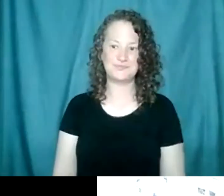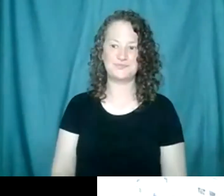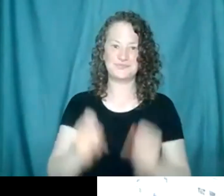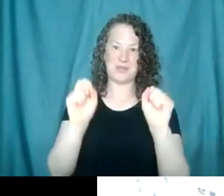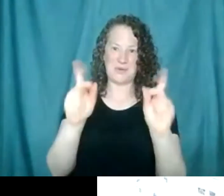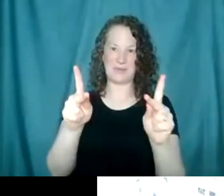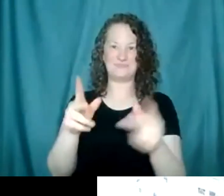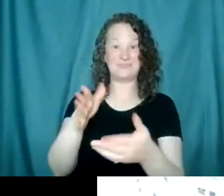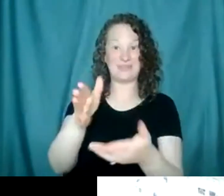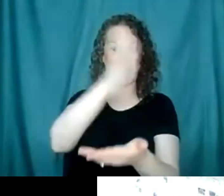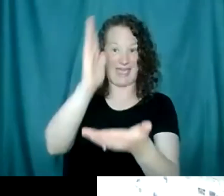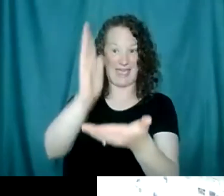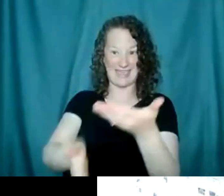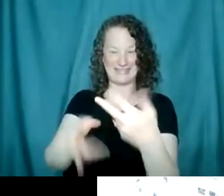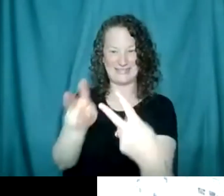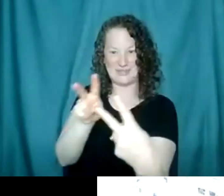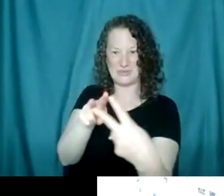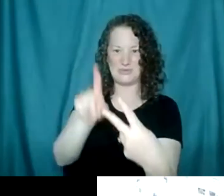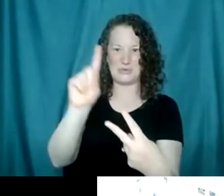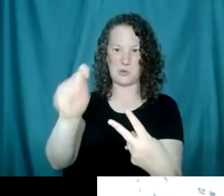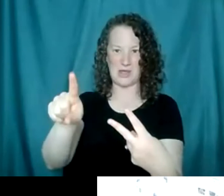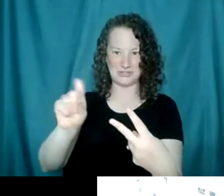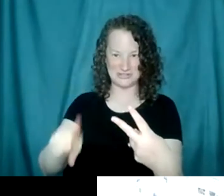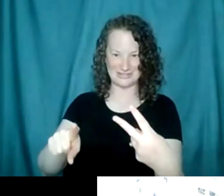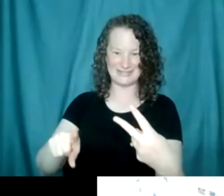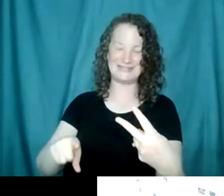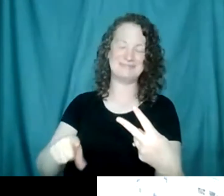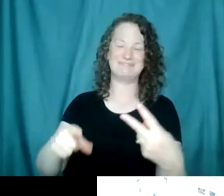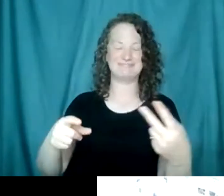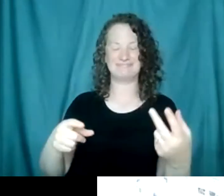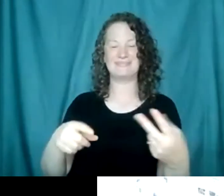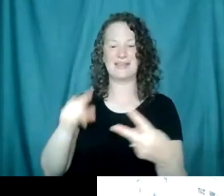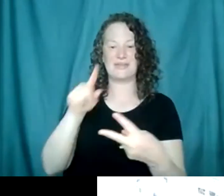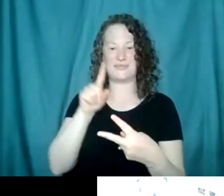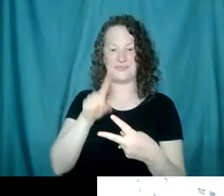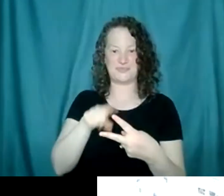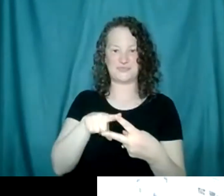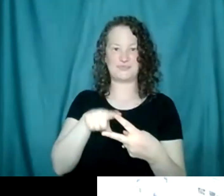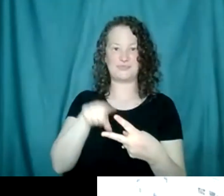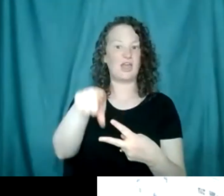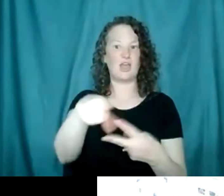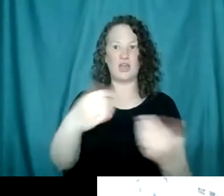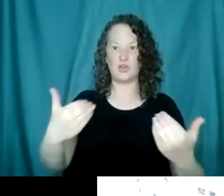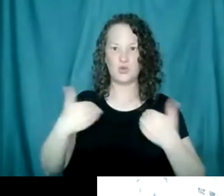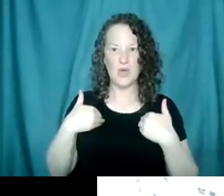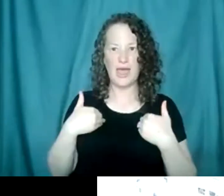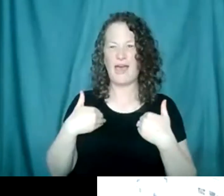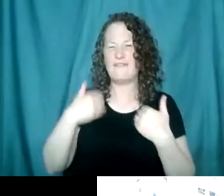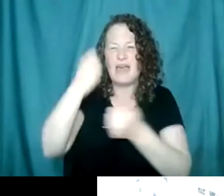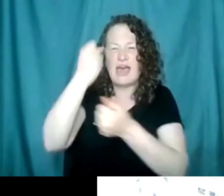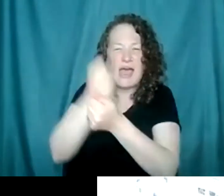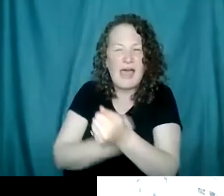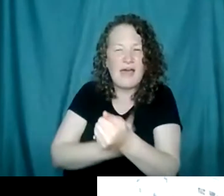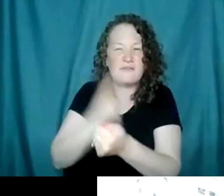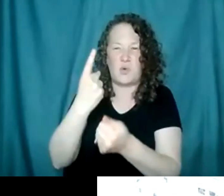to end with, we're coming up against the end of our time here. Question 1 is that you have everyone's attention in the world and you can tell